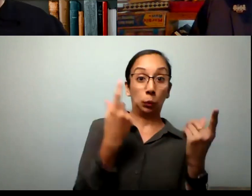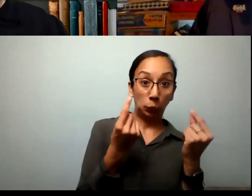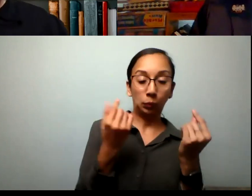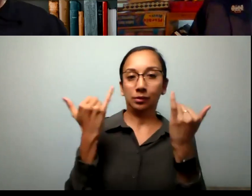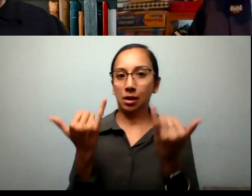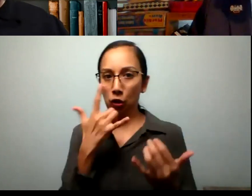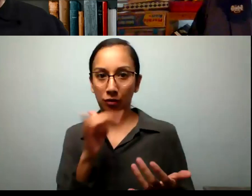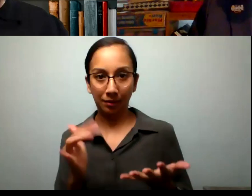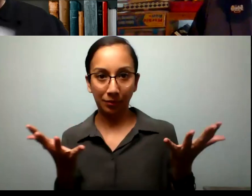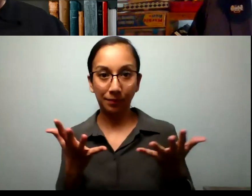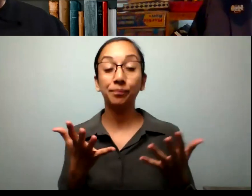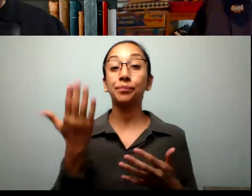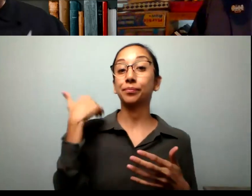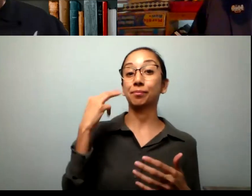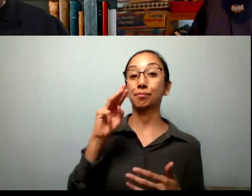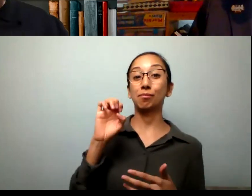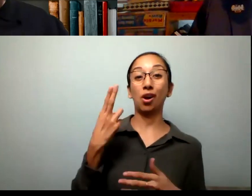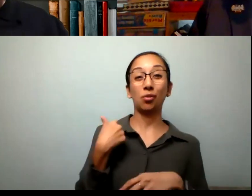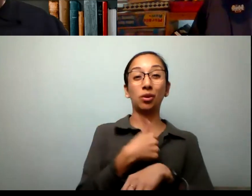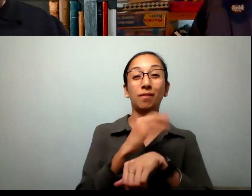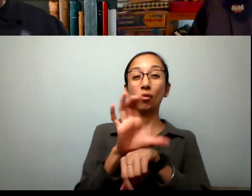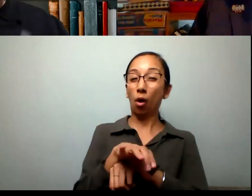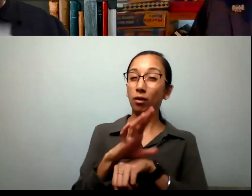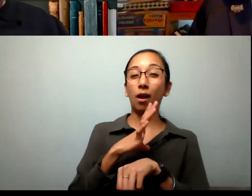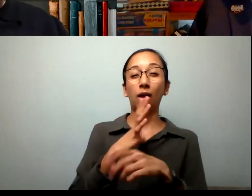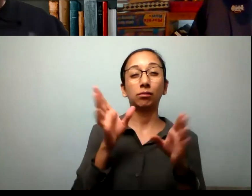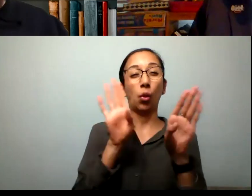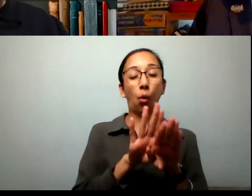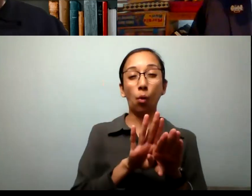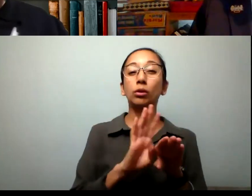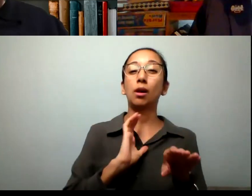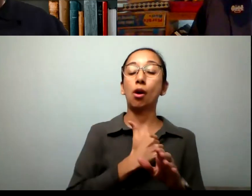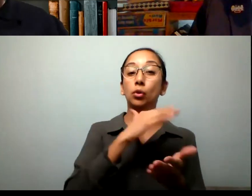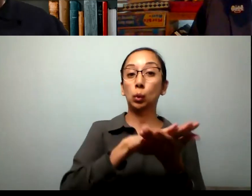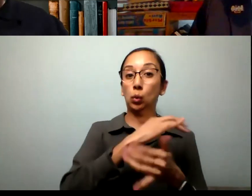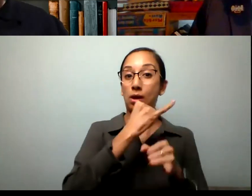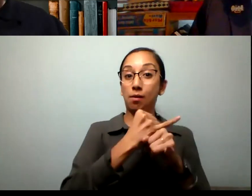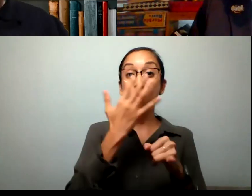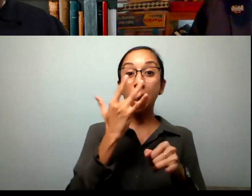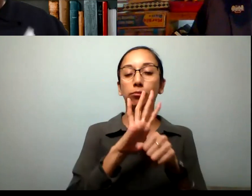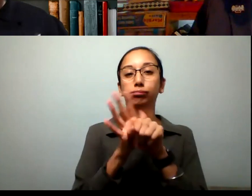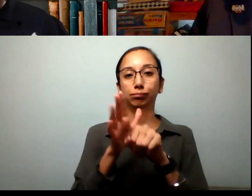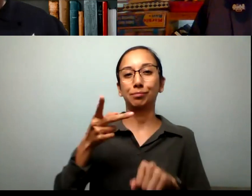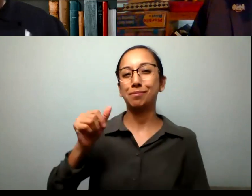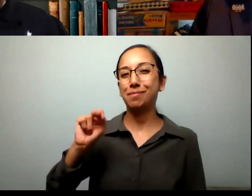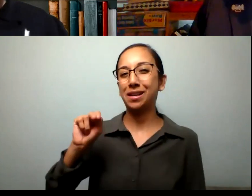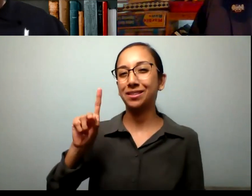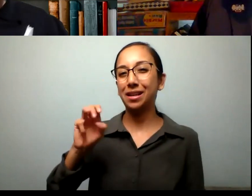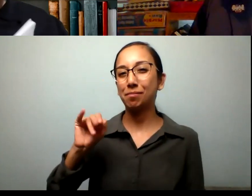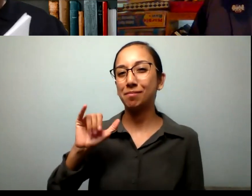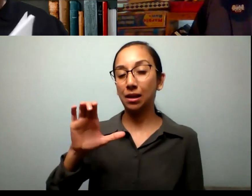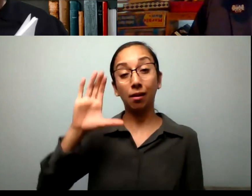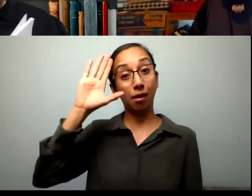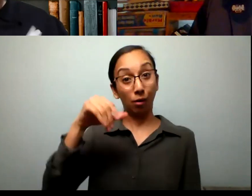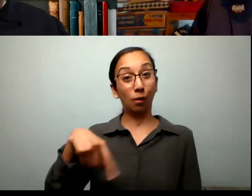you all may recall, we were forced to close our schools on campus because of the pandemic. I know you